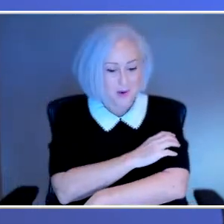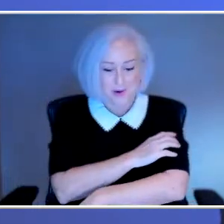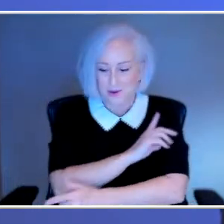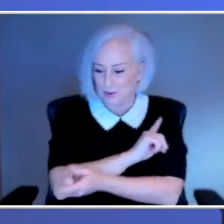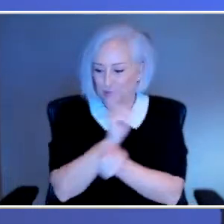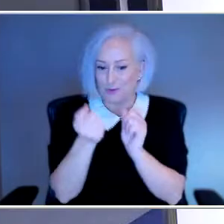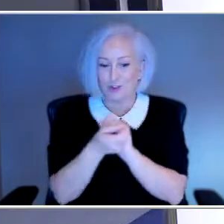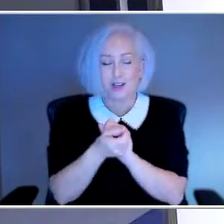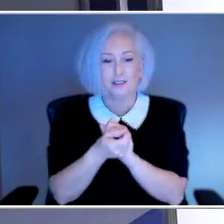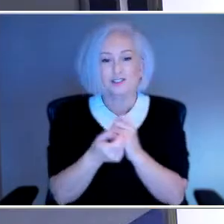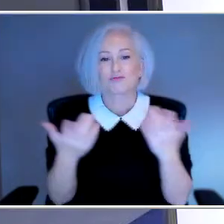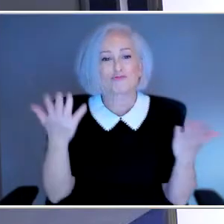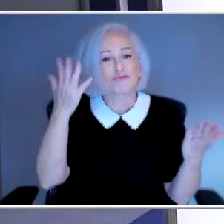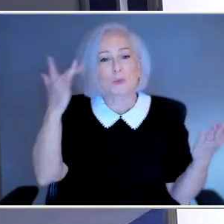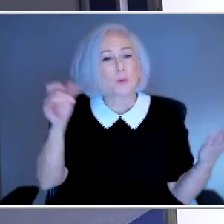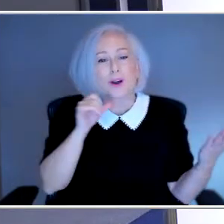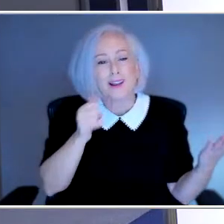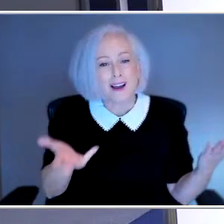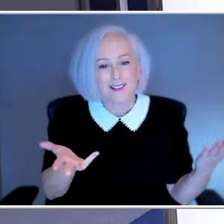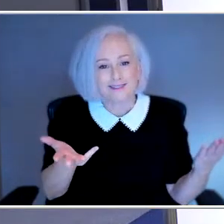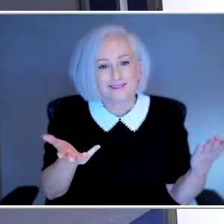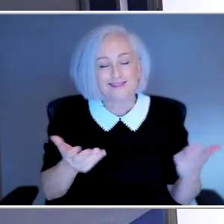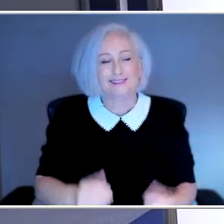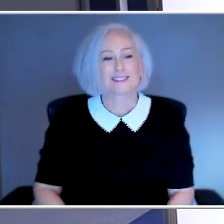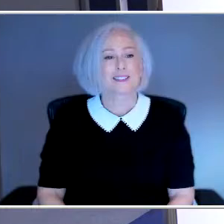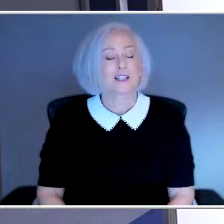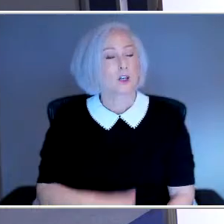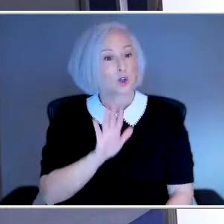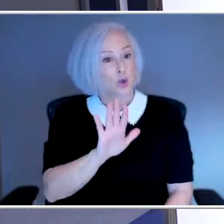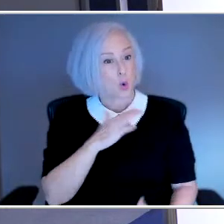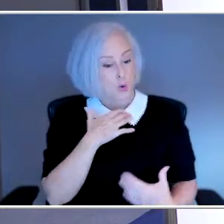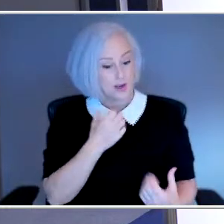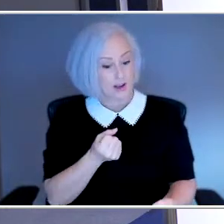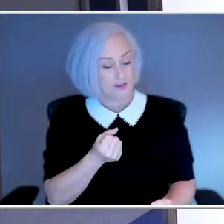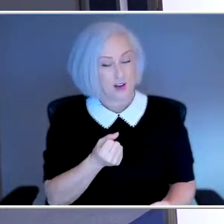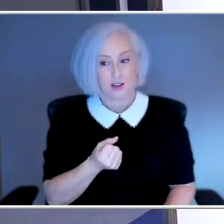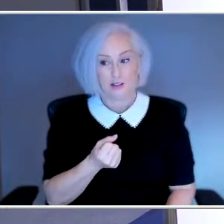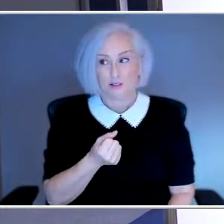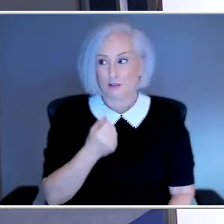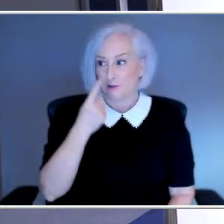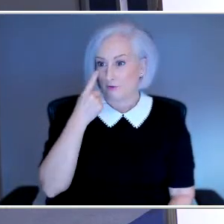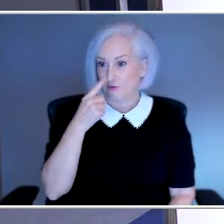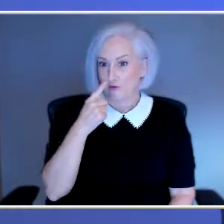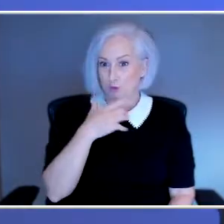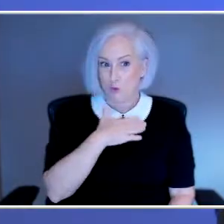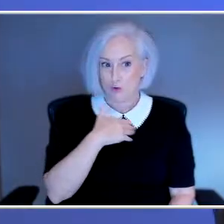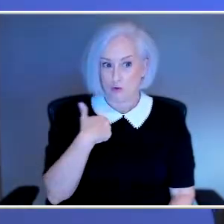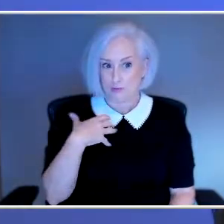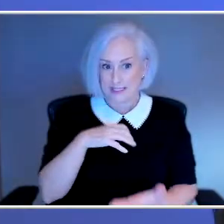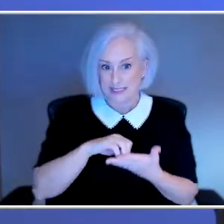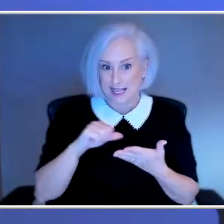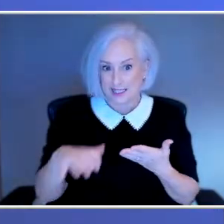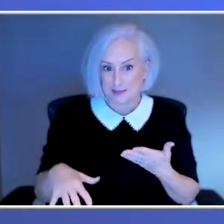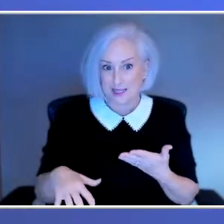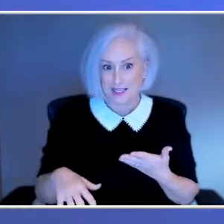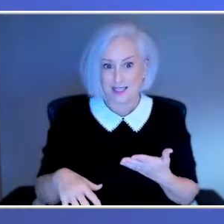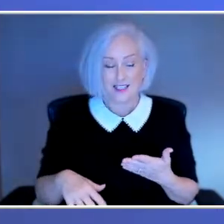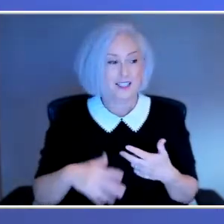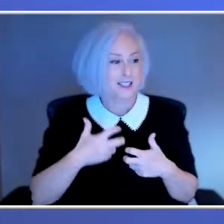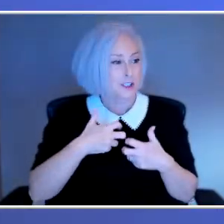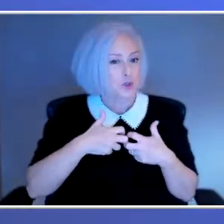How was your recovery? Oh, my recovery from the mastectomy? And it was compare it rough. to the one with the stomach